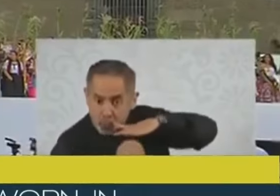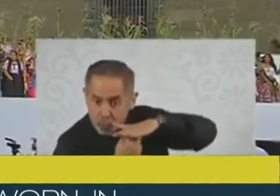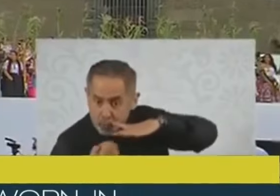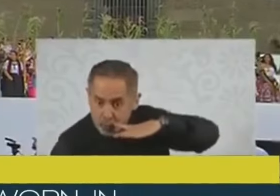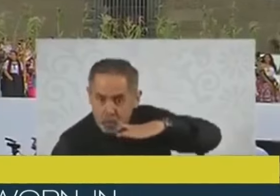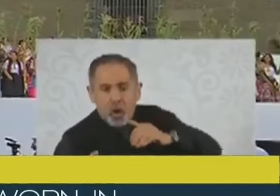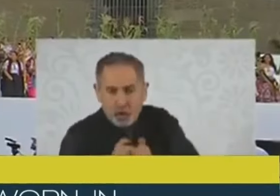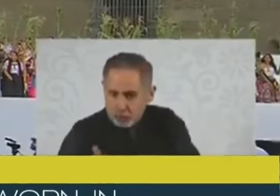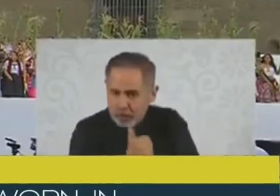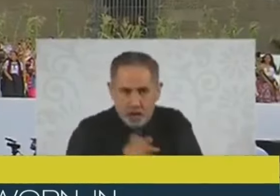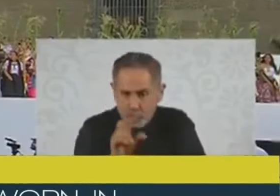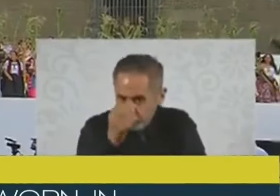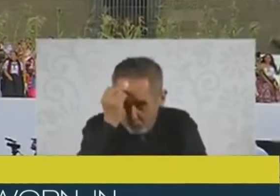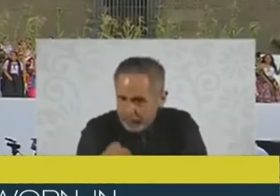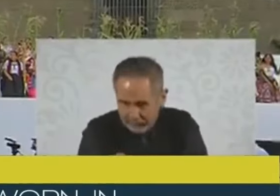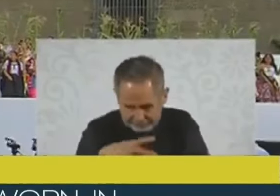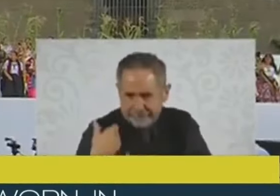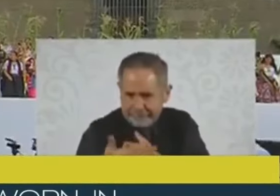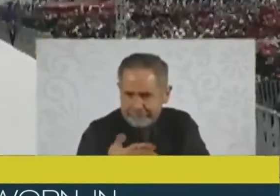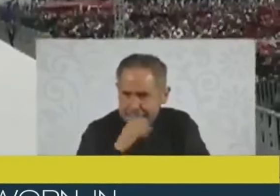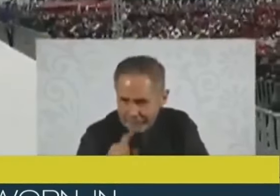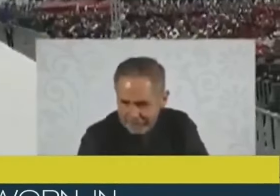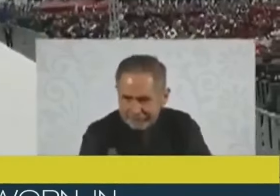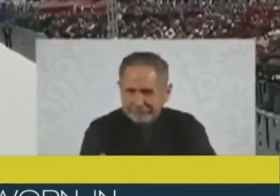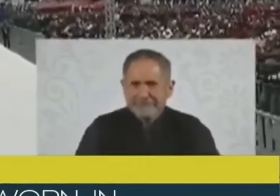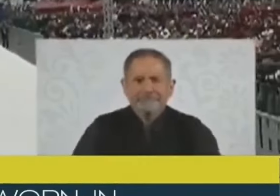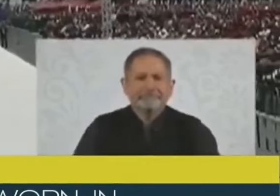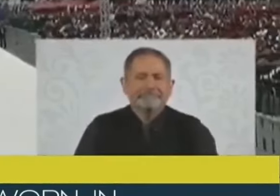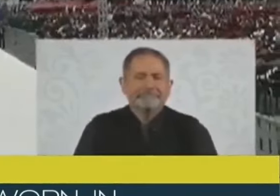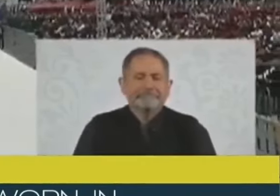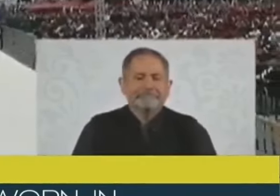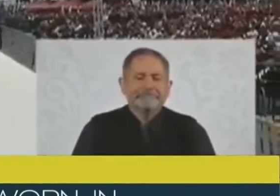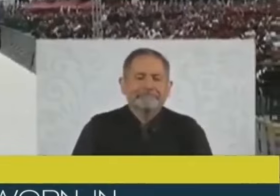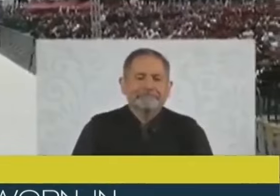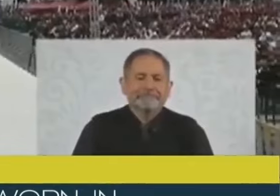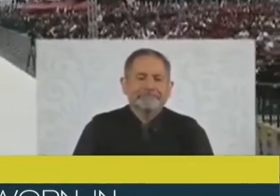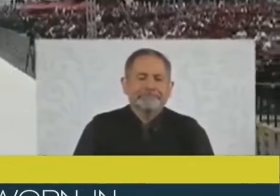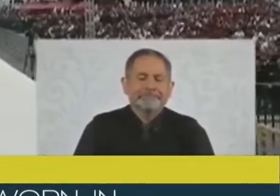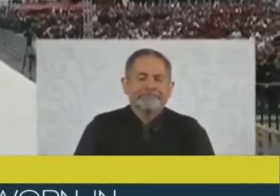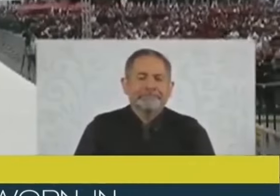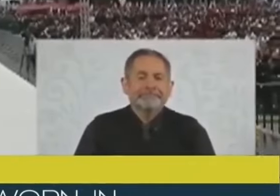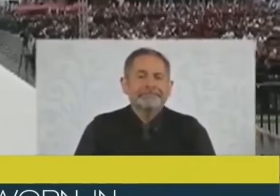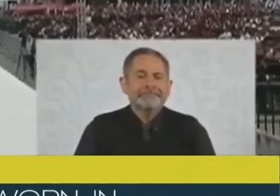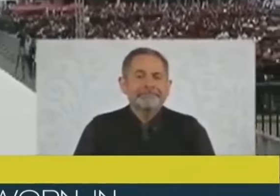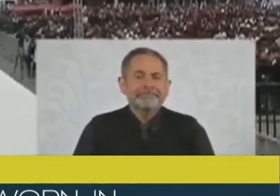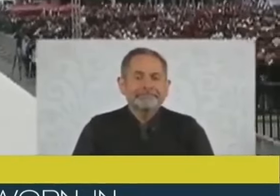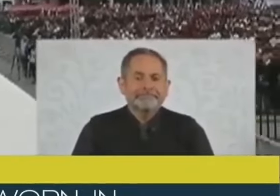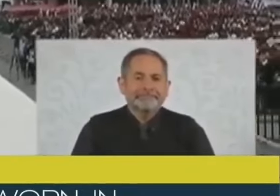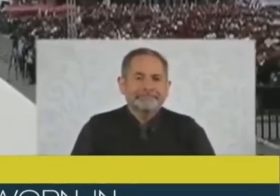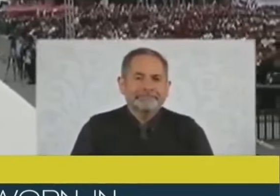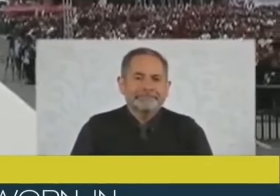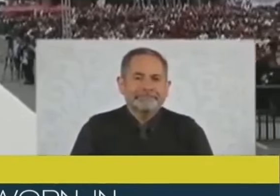We're going to fix lines of the buses for the city. I haven't forgotten.